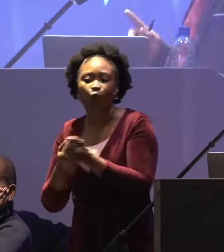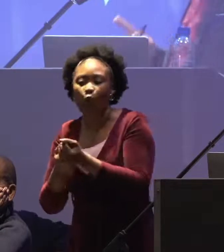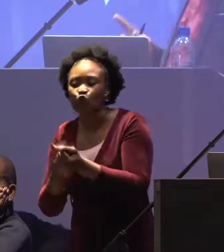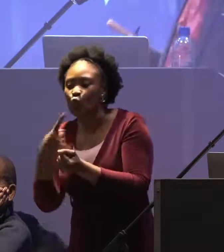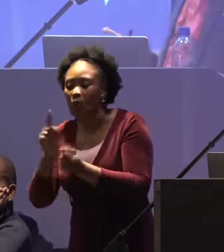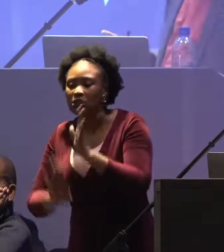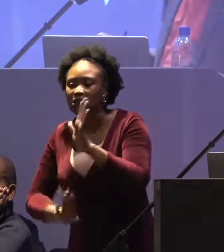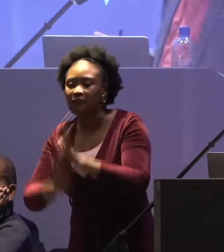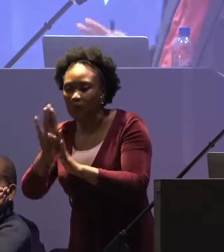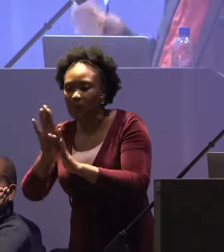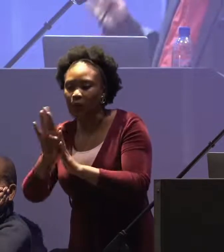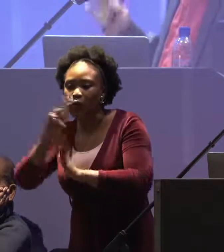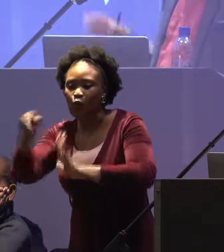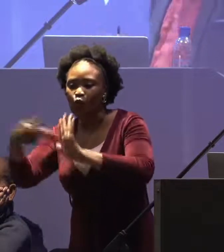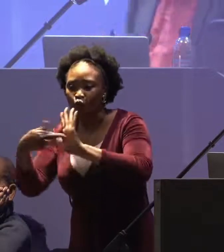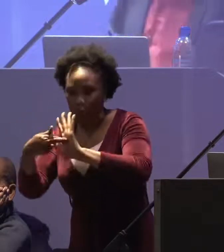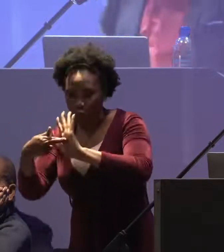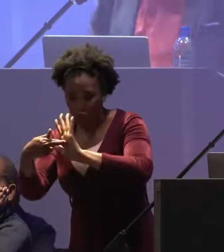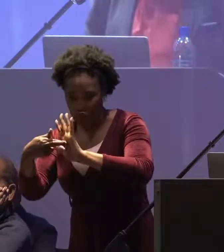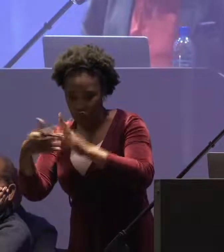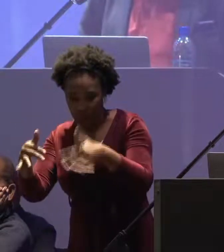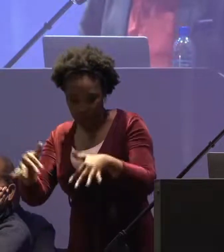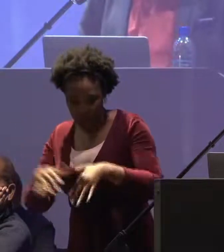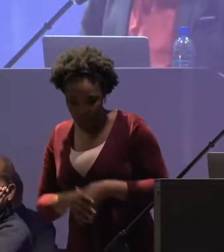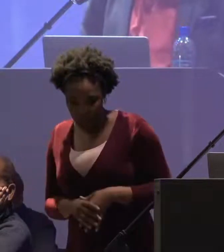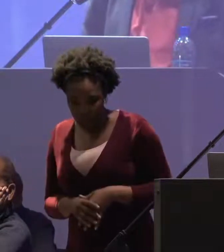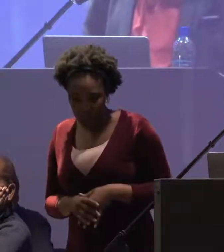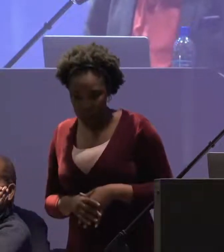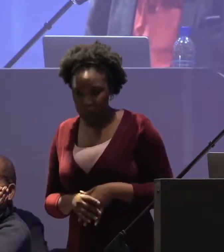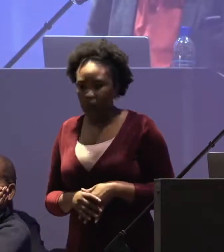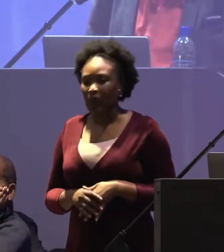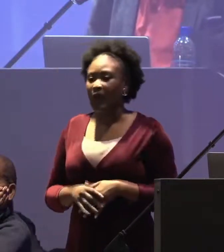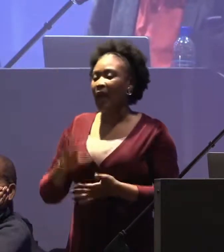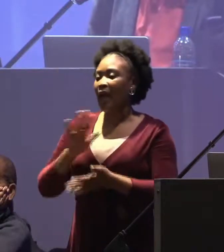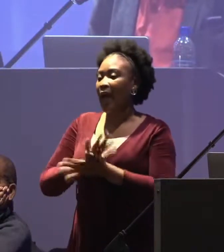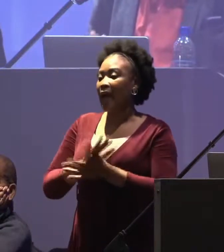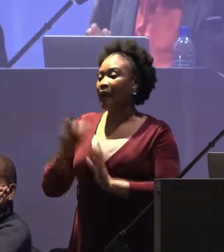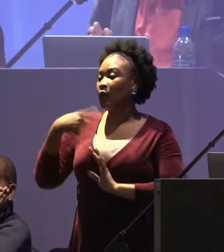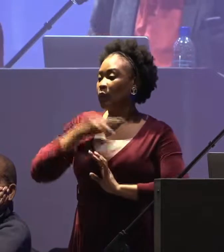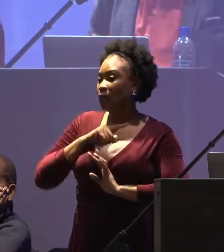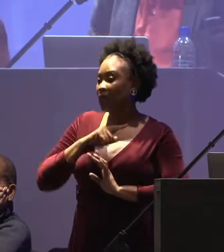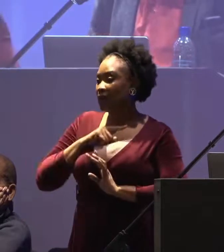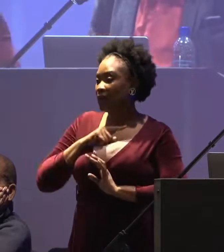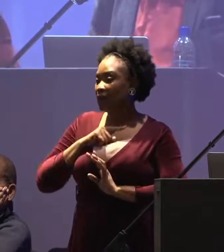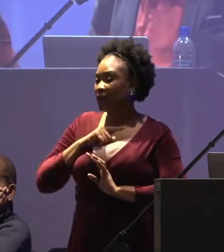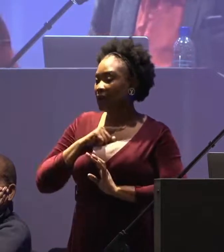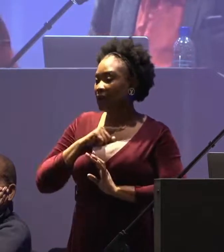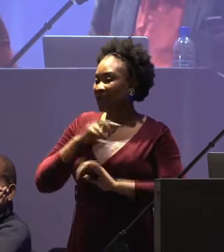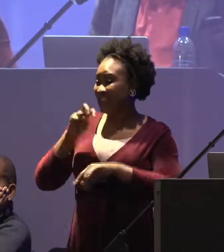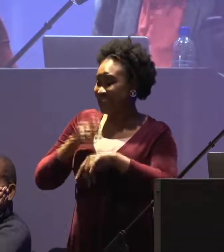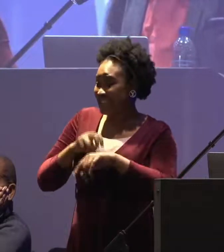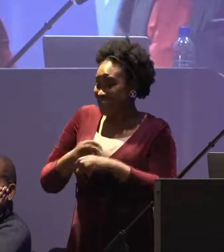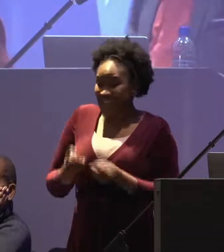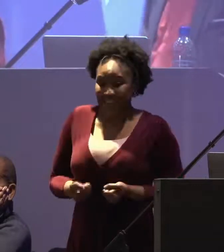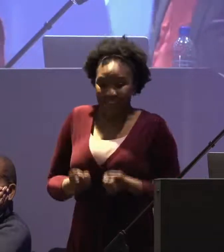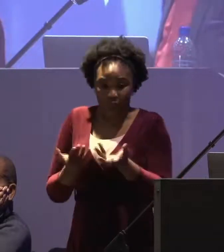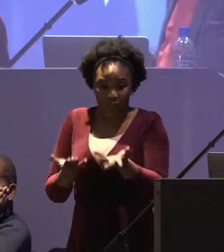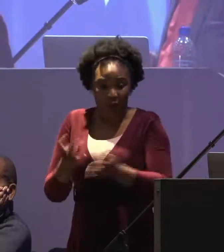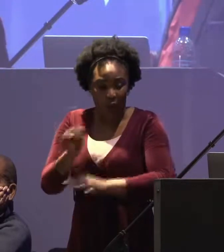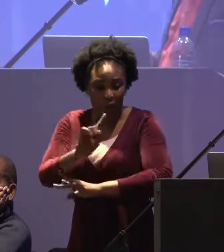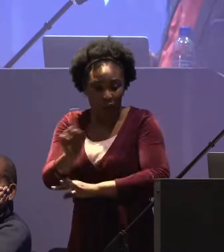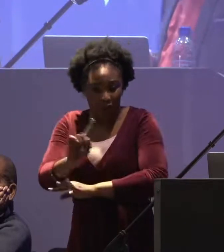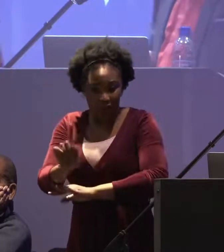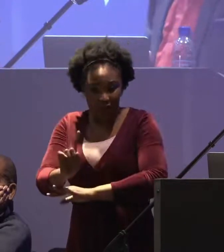role as highlighted earlier on. And we need then to provide the